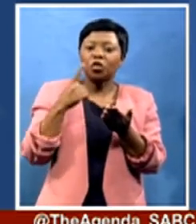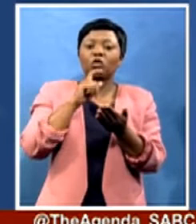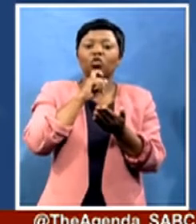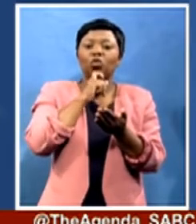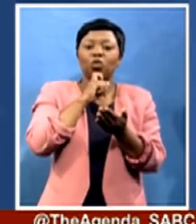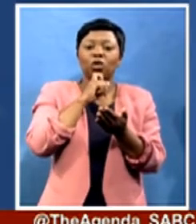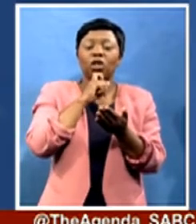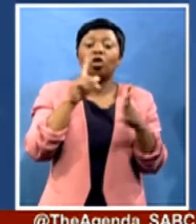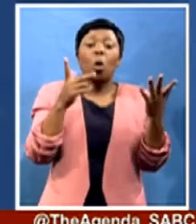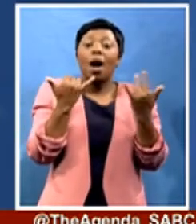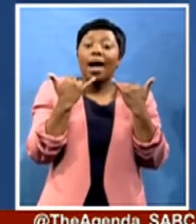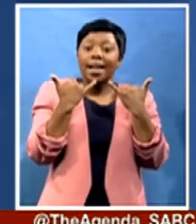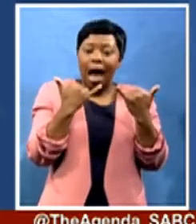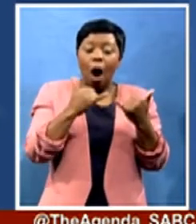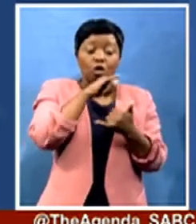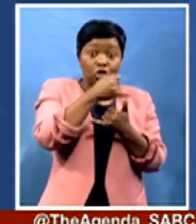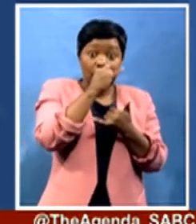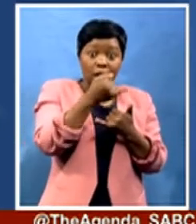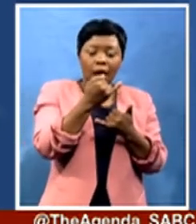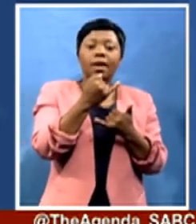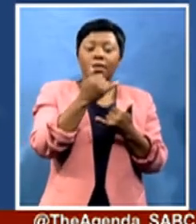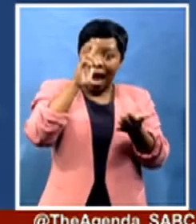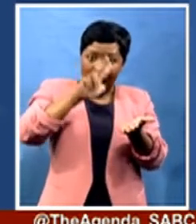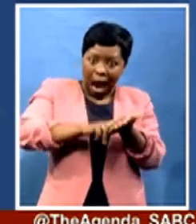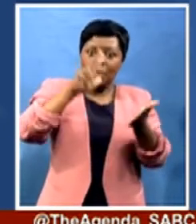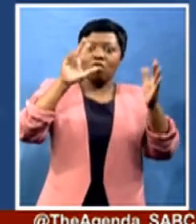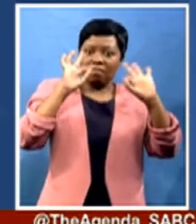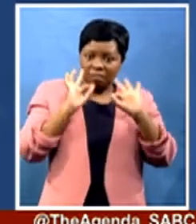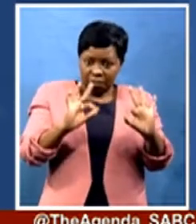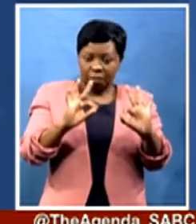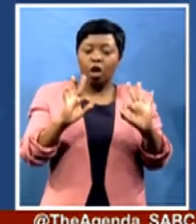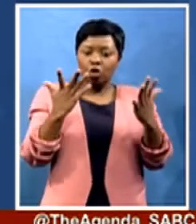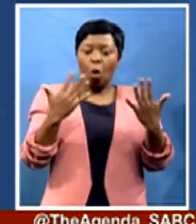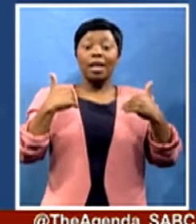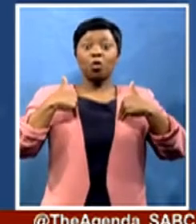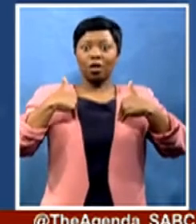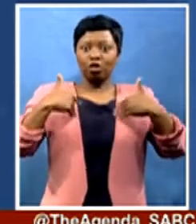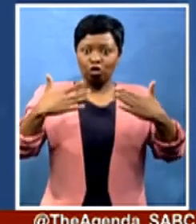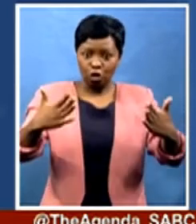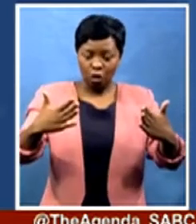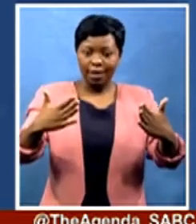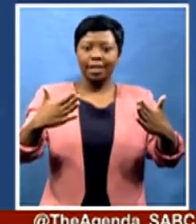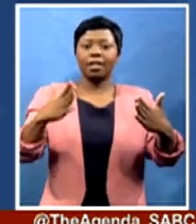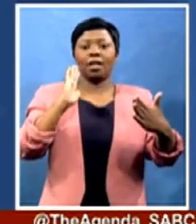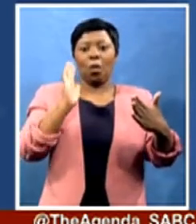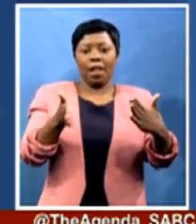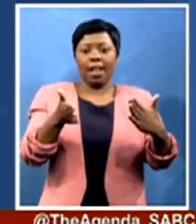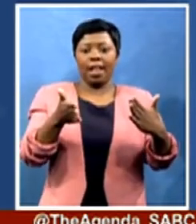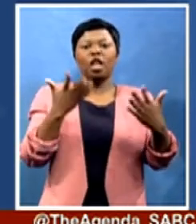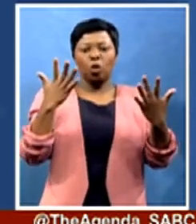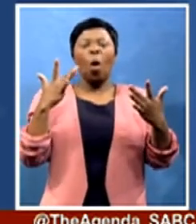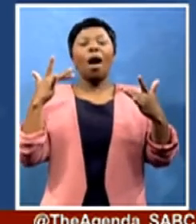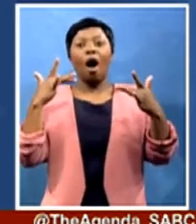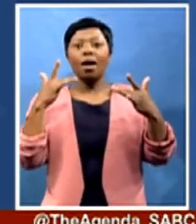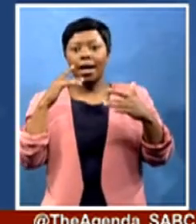use. The rollout will proceed. Obviously, consent is needed as one would need consent for any